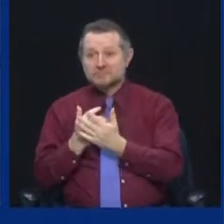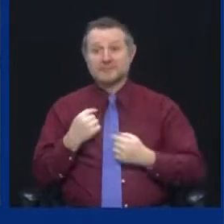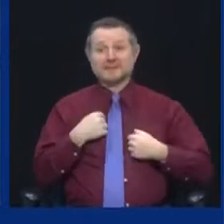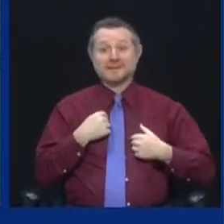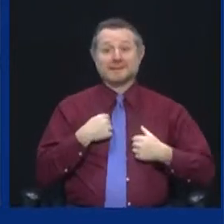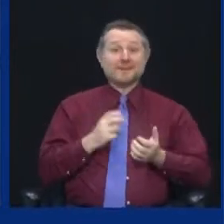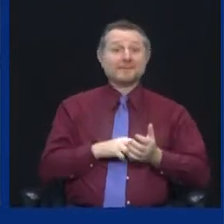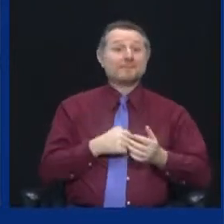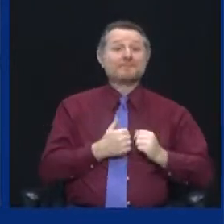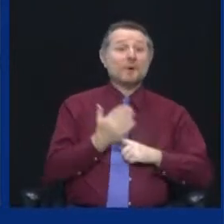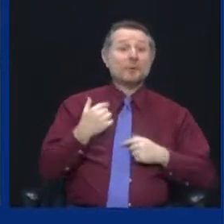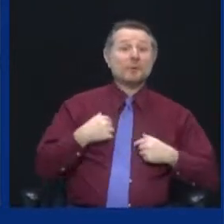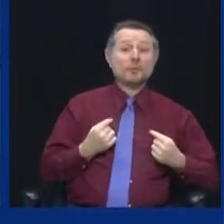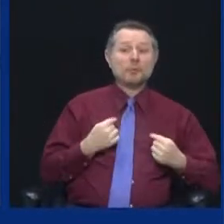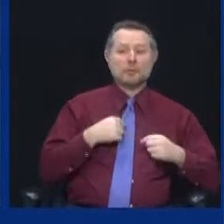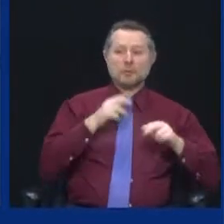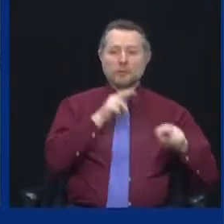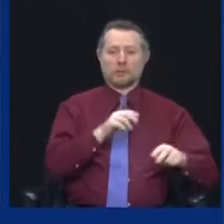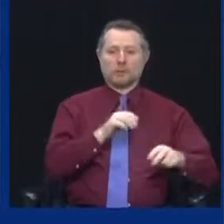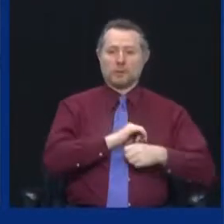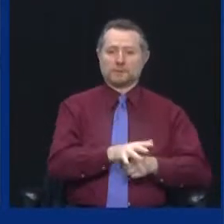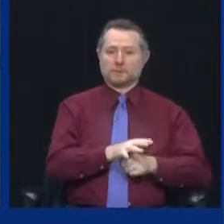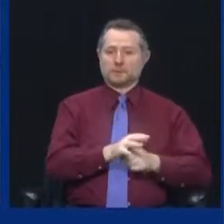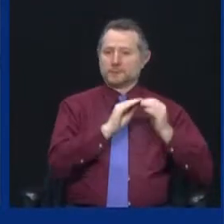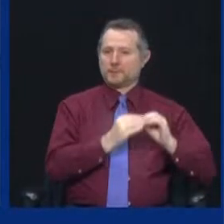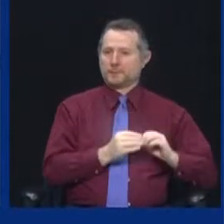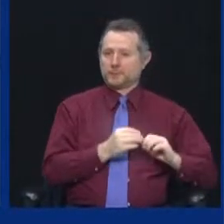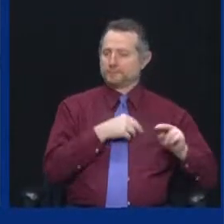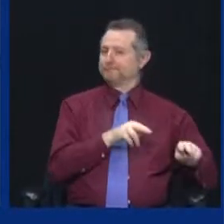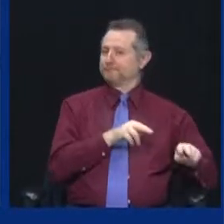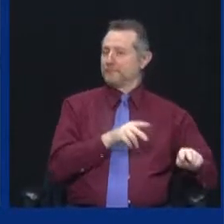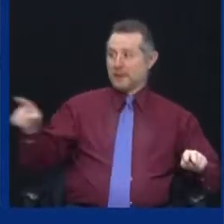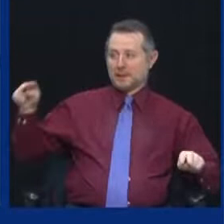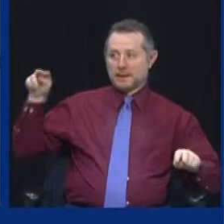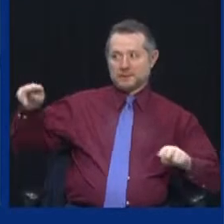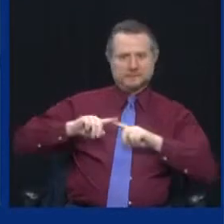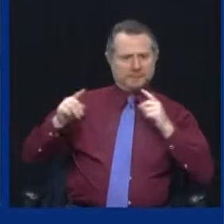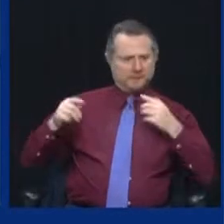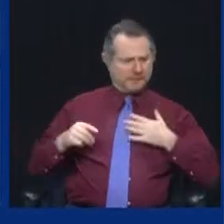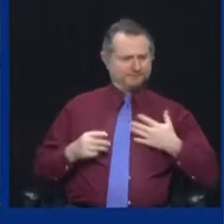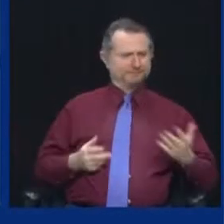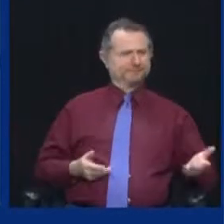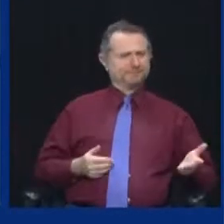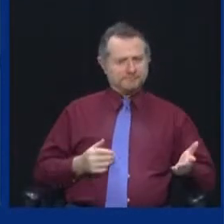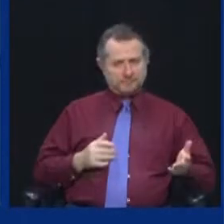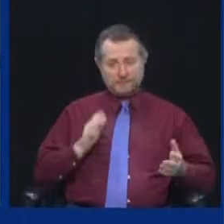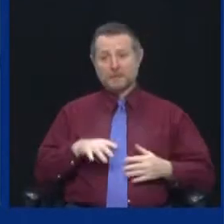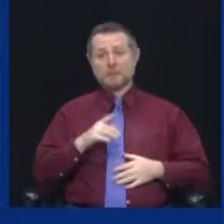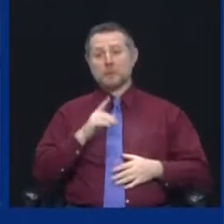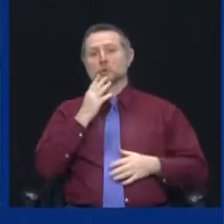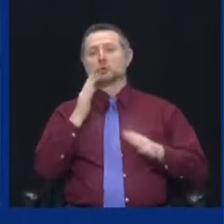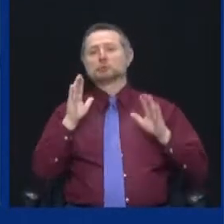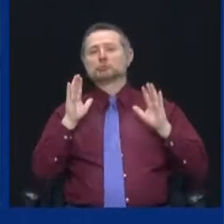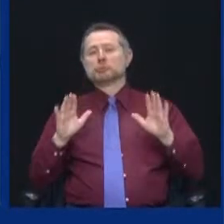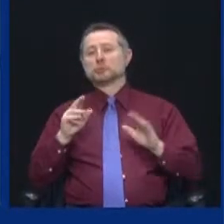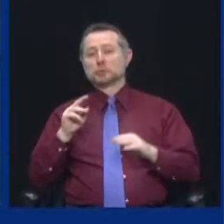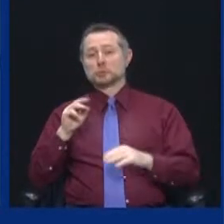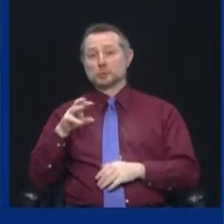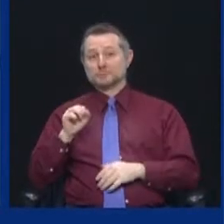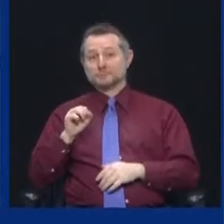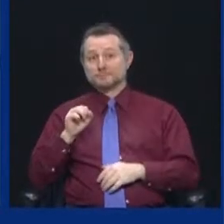I look at the COVID numbers. We have great news on the COVID numbers today.